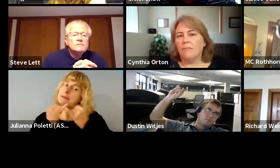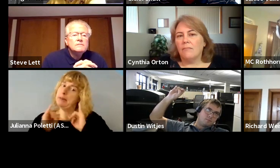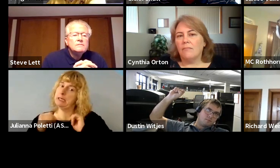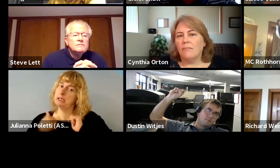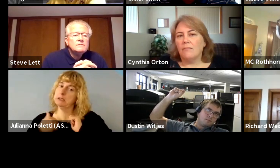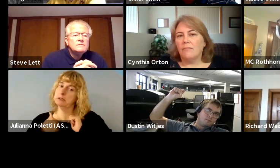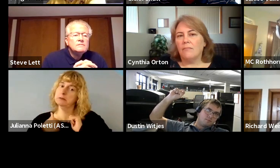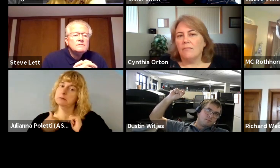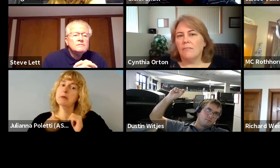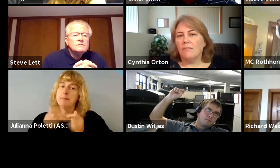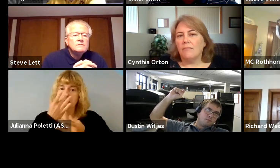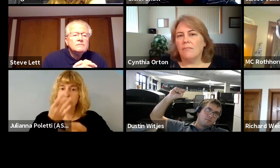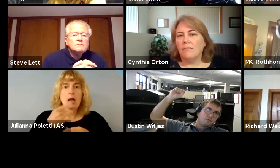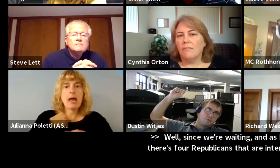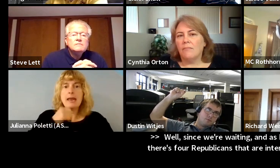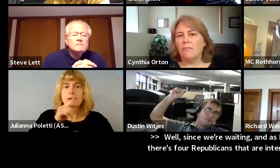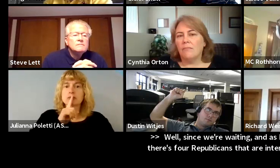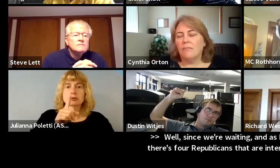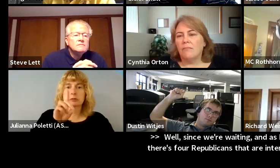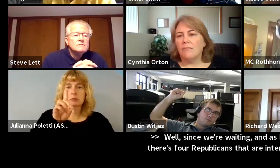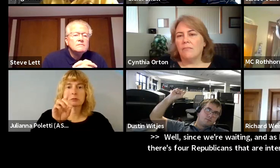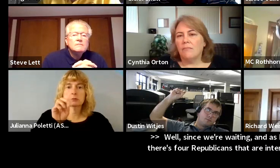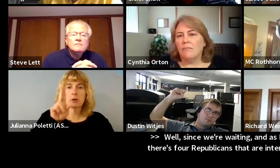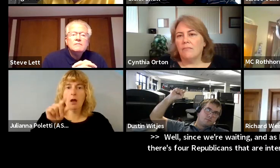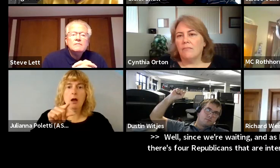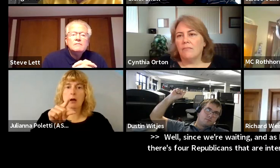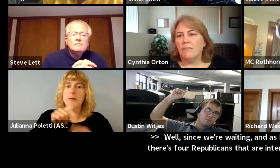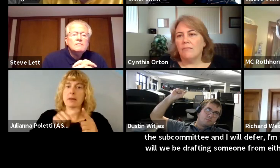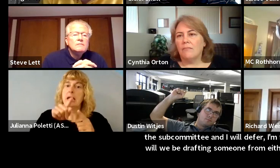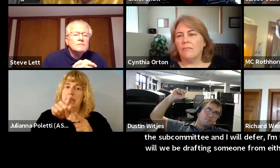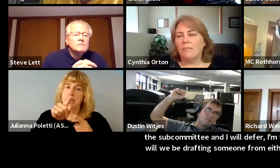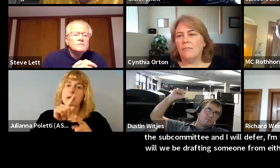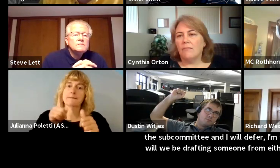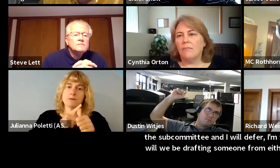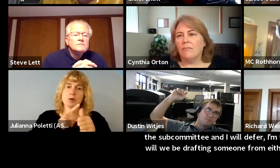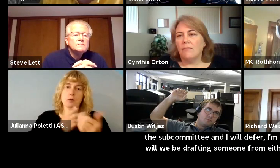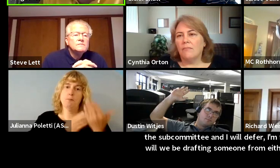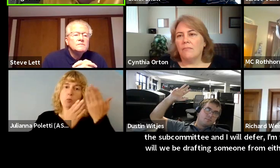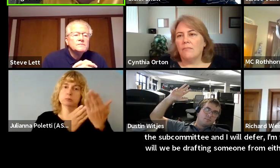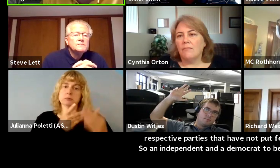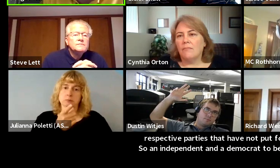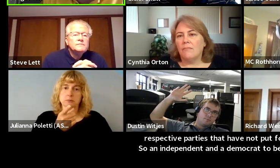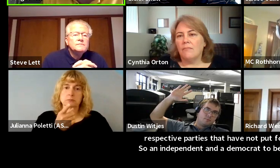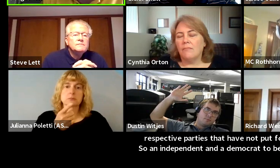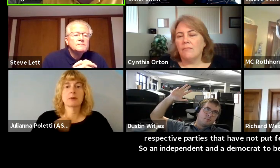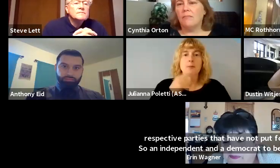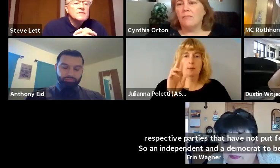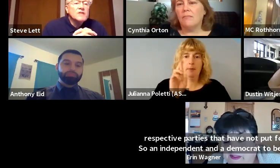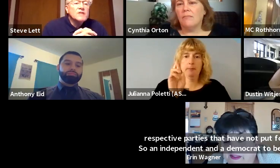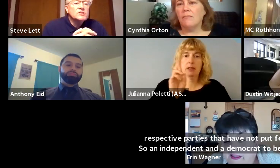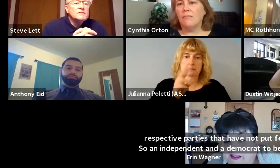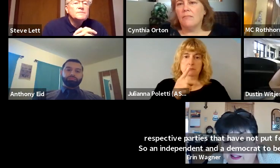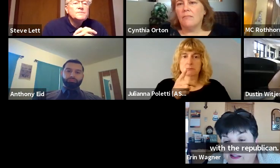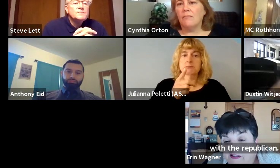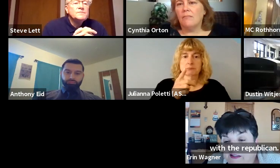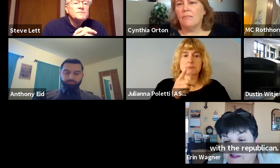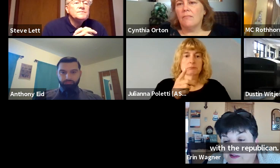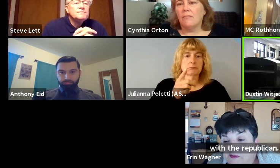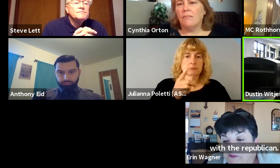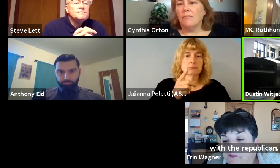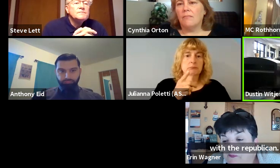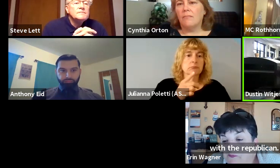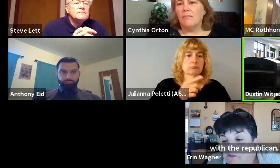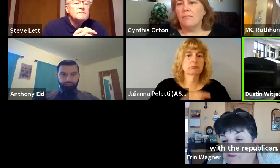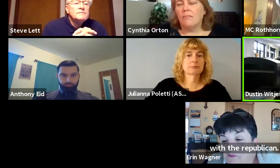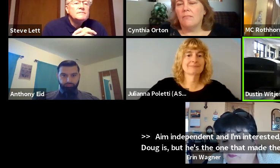sure what Doug is, but he's the one that made the motion in the first place. Yeah, I'm Republican. Dustin? Yeah, I